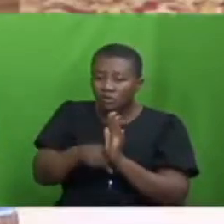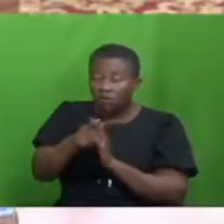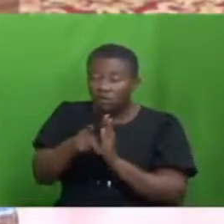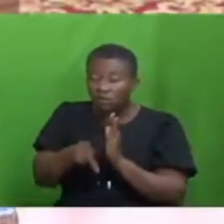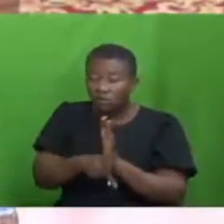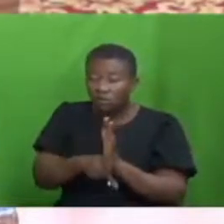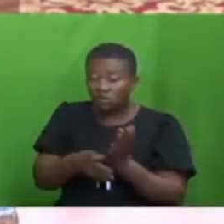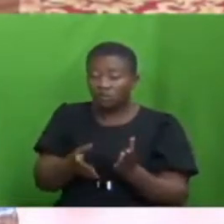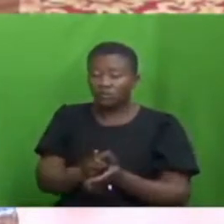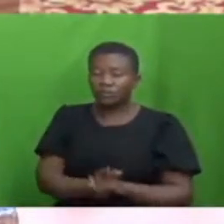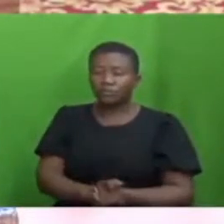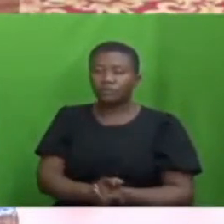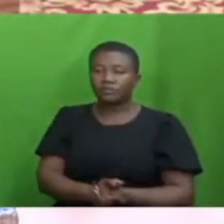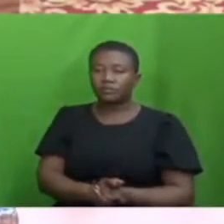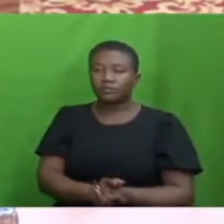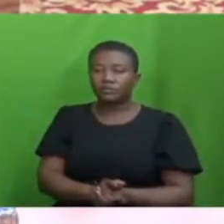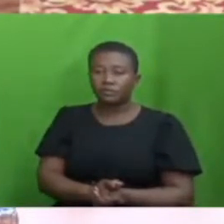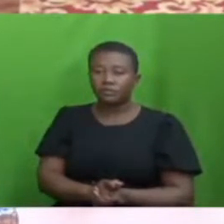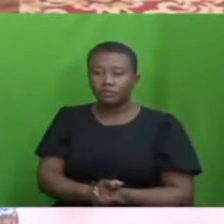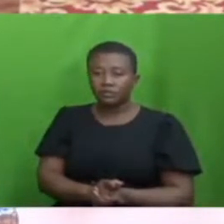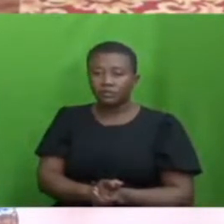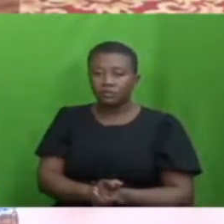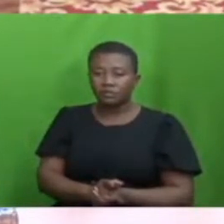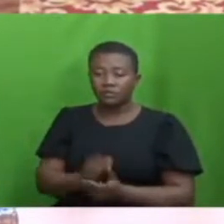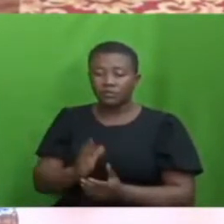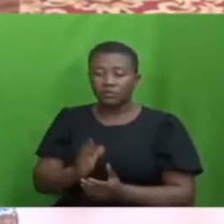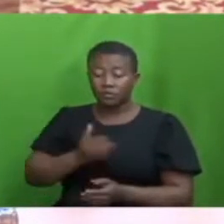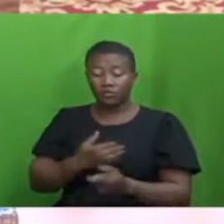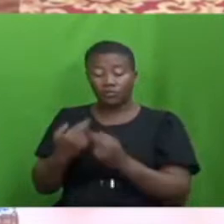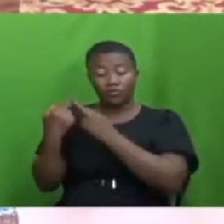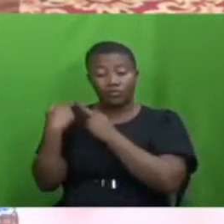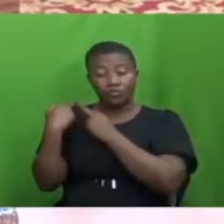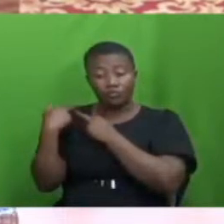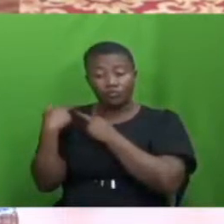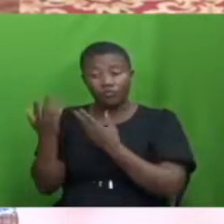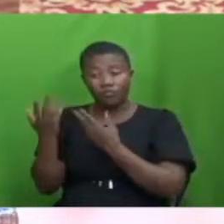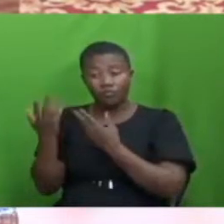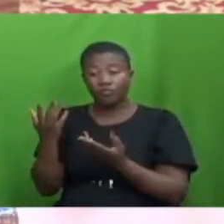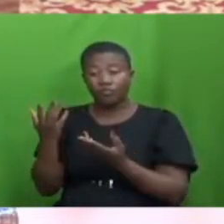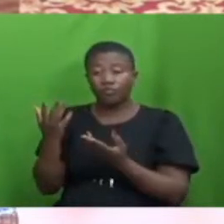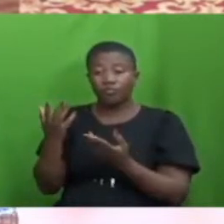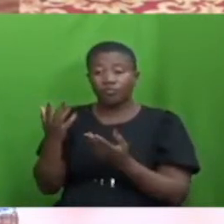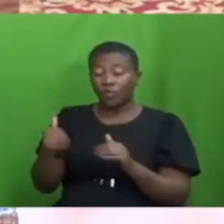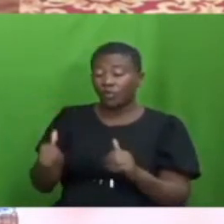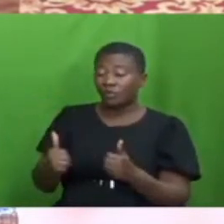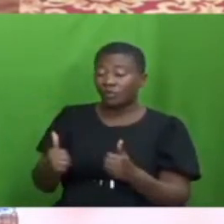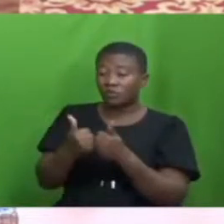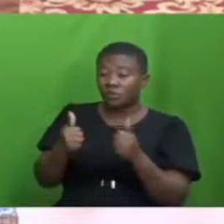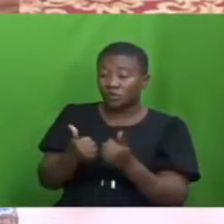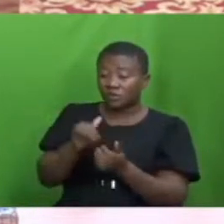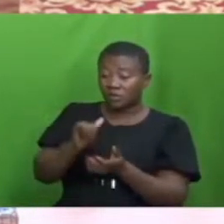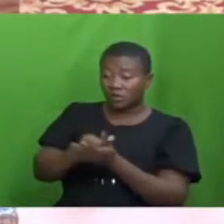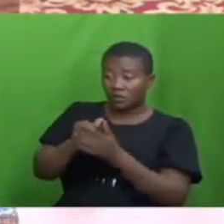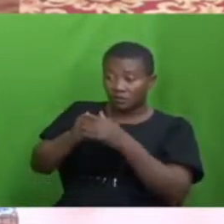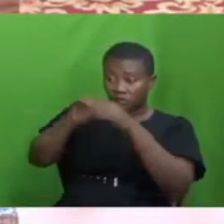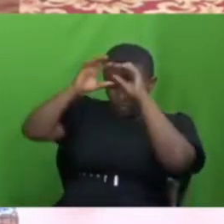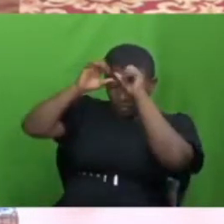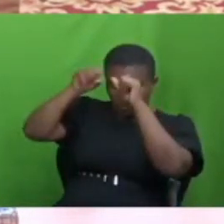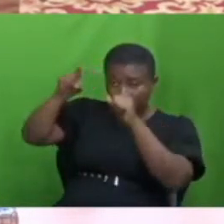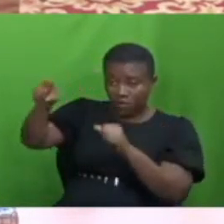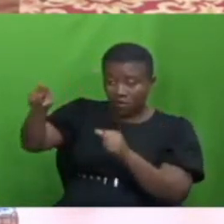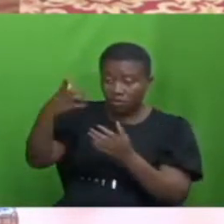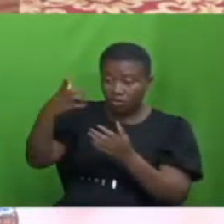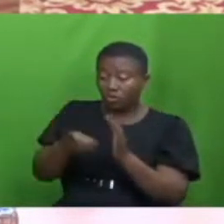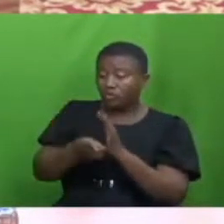of the PCPEG. Our coordinated response to the macro fiscal challenges, which His Excellency the President charged us to develop in